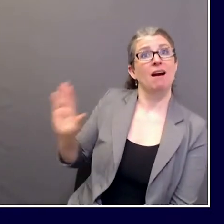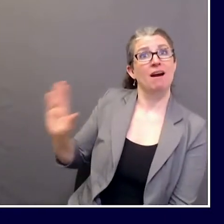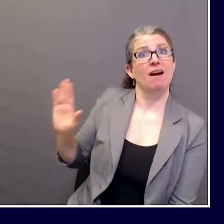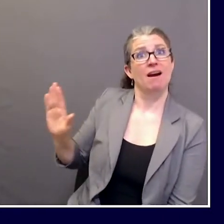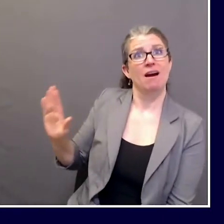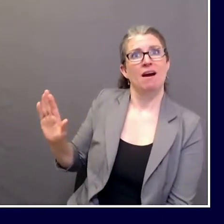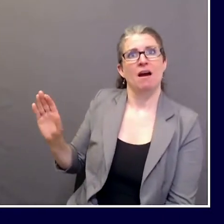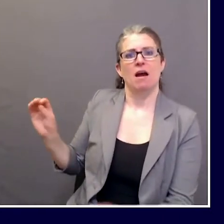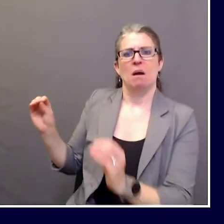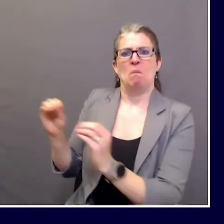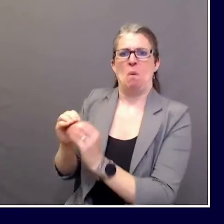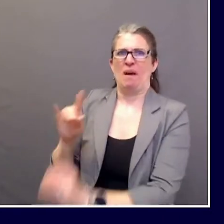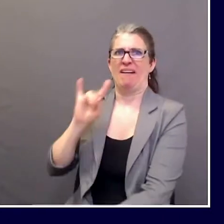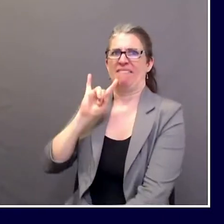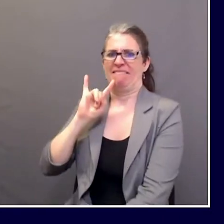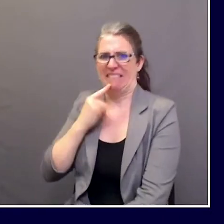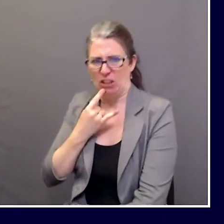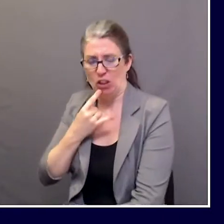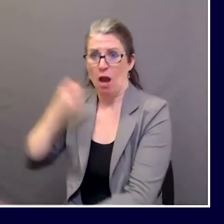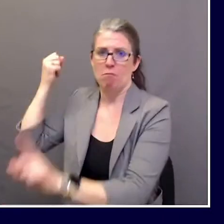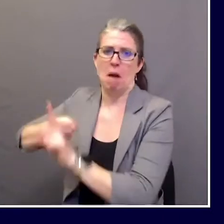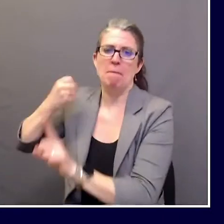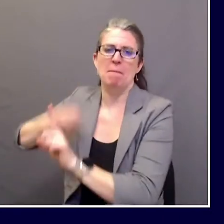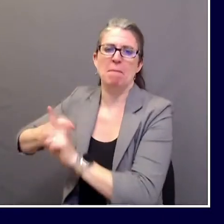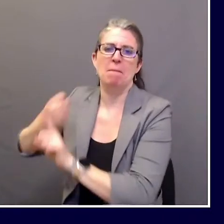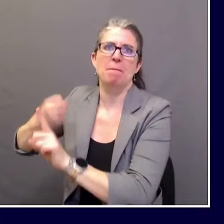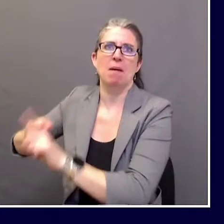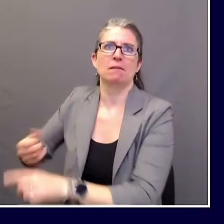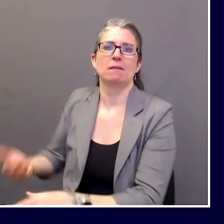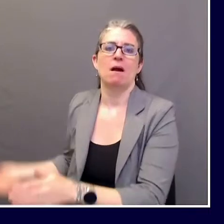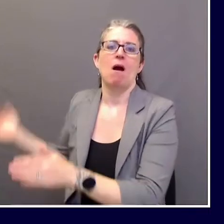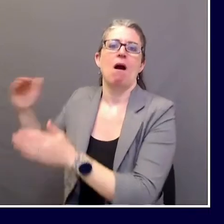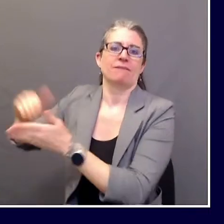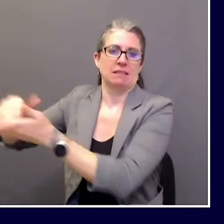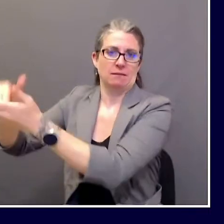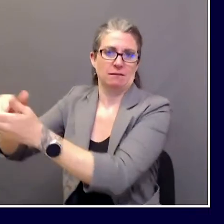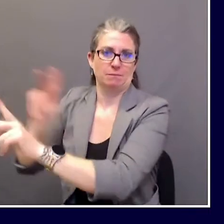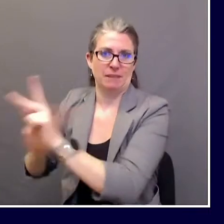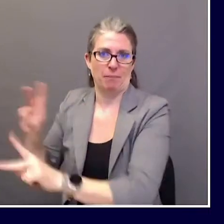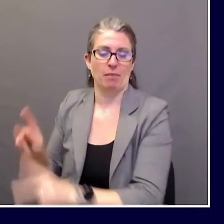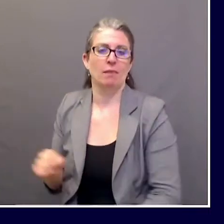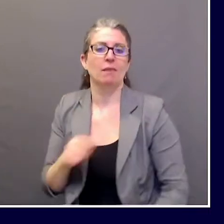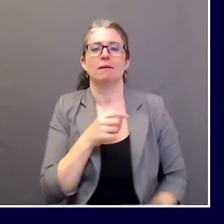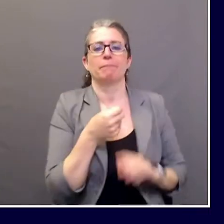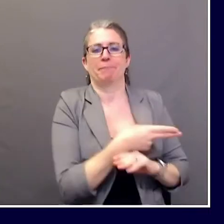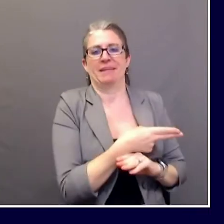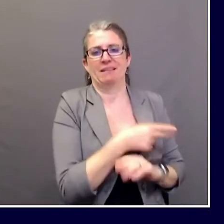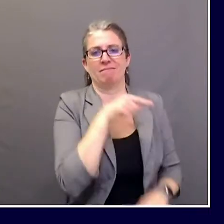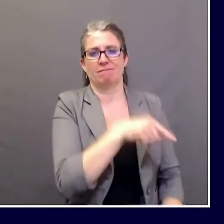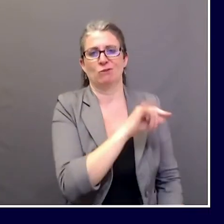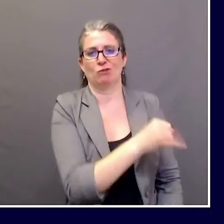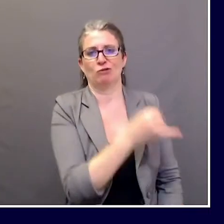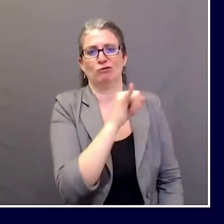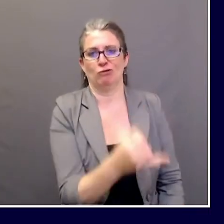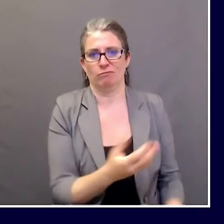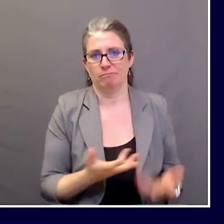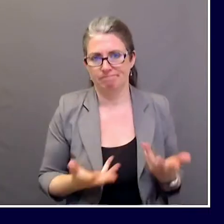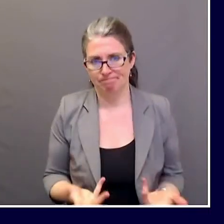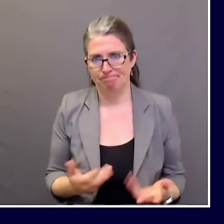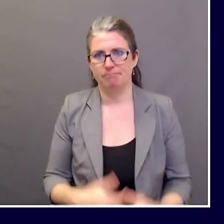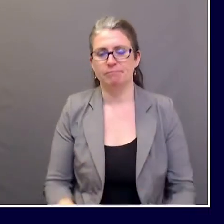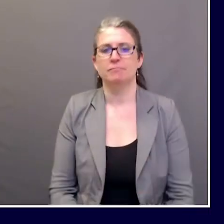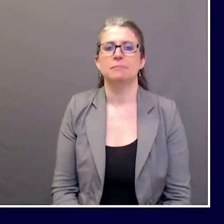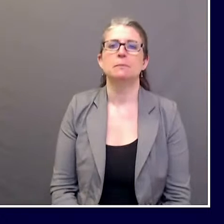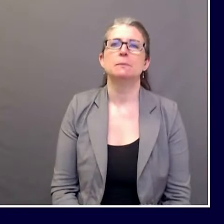is a huge question, but is there any way that you can make a correlation like what that tells us? Does that tell